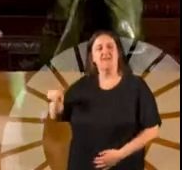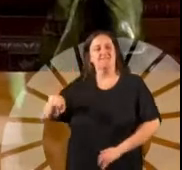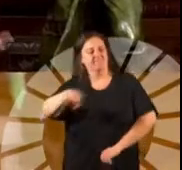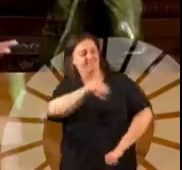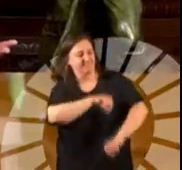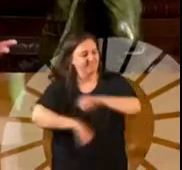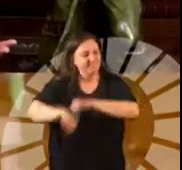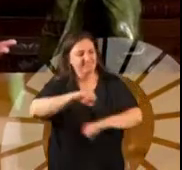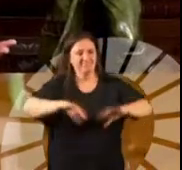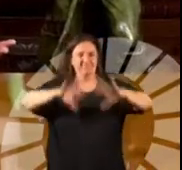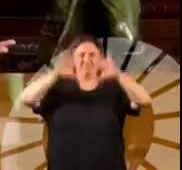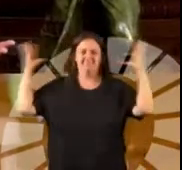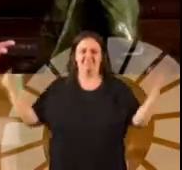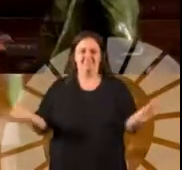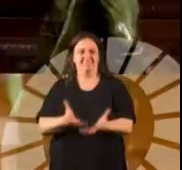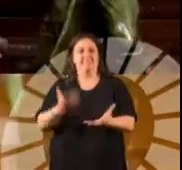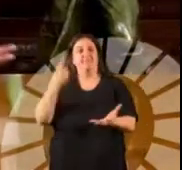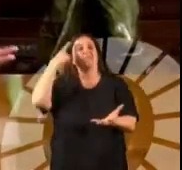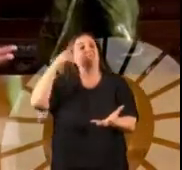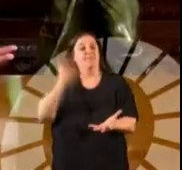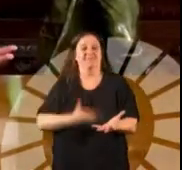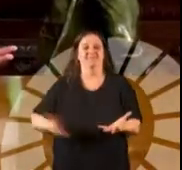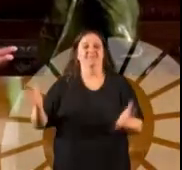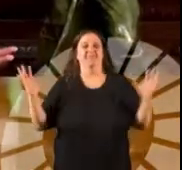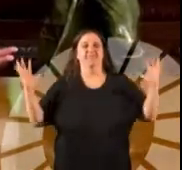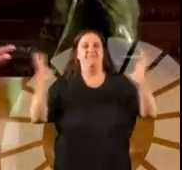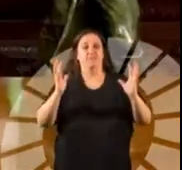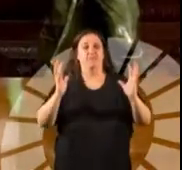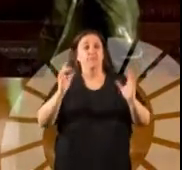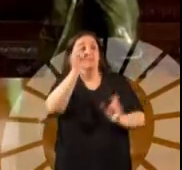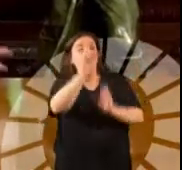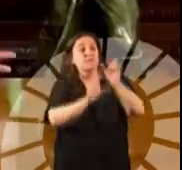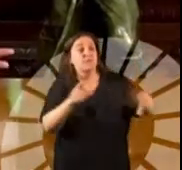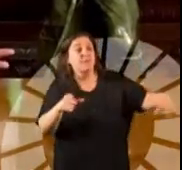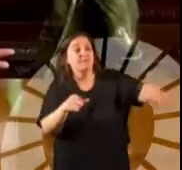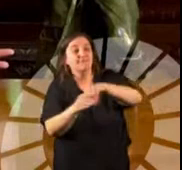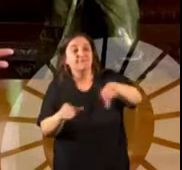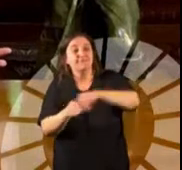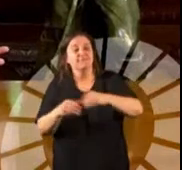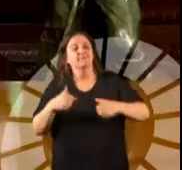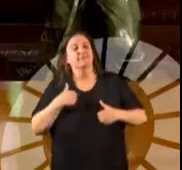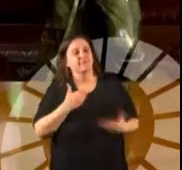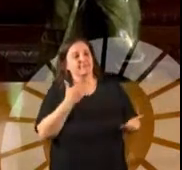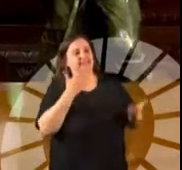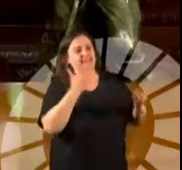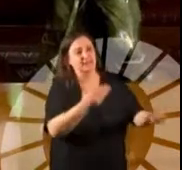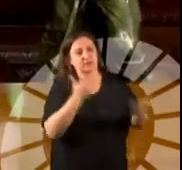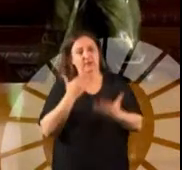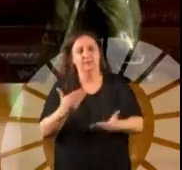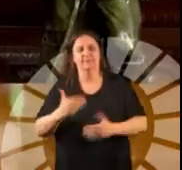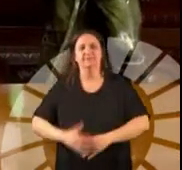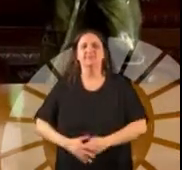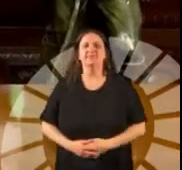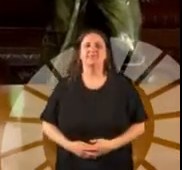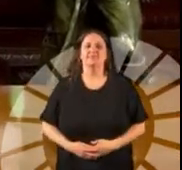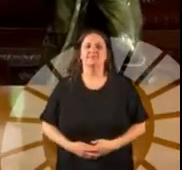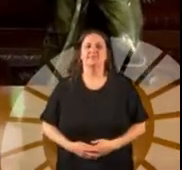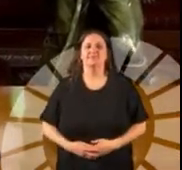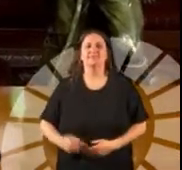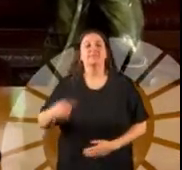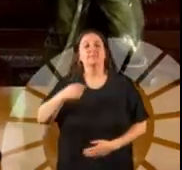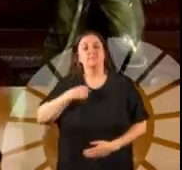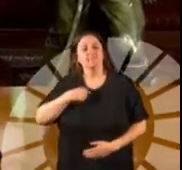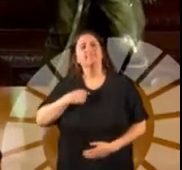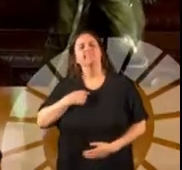participating in the forum and organized it. It is so important to talk about equality.